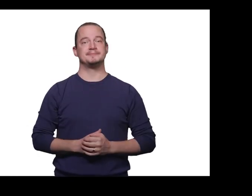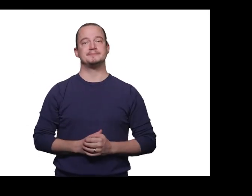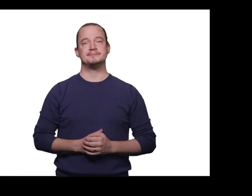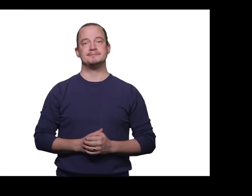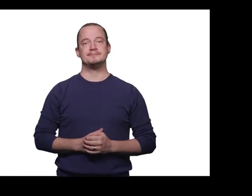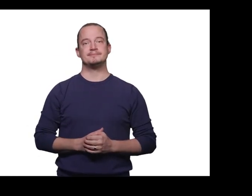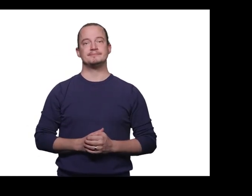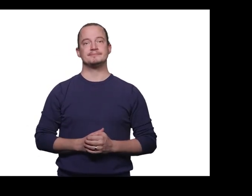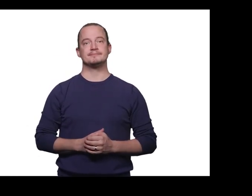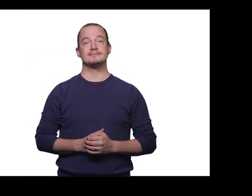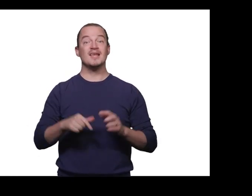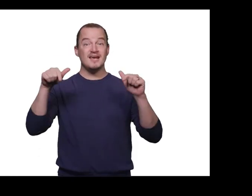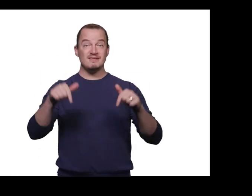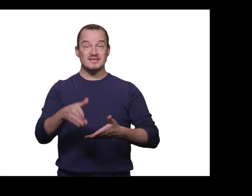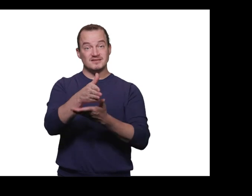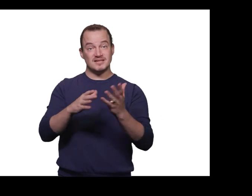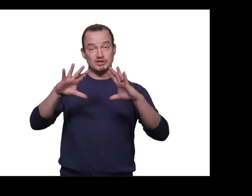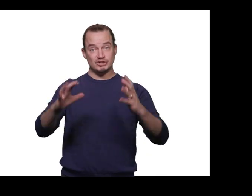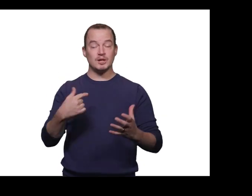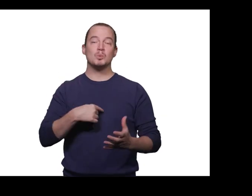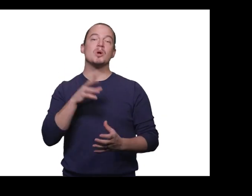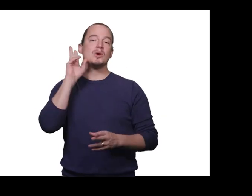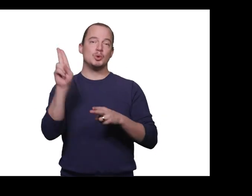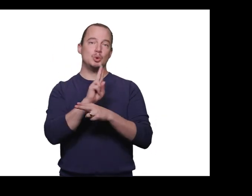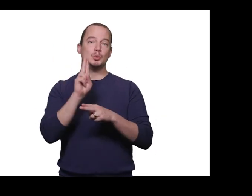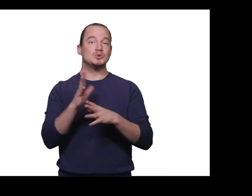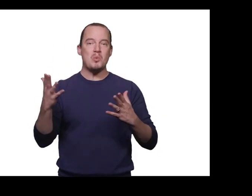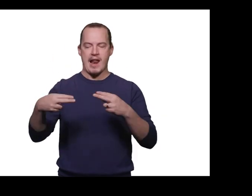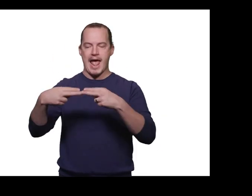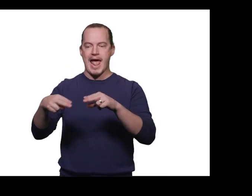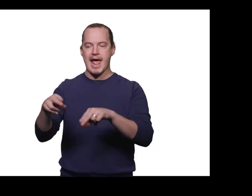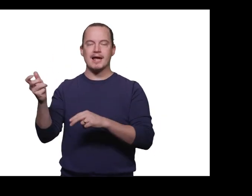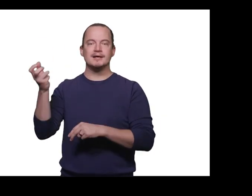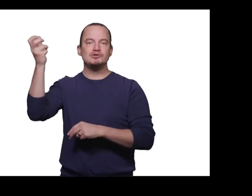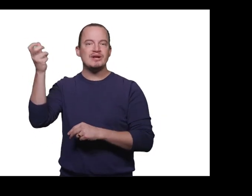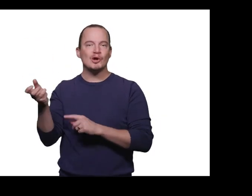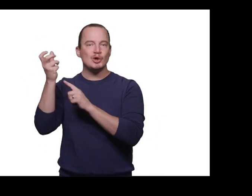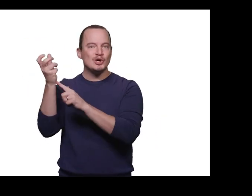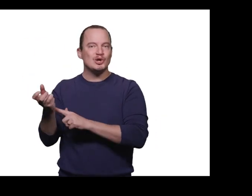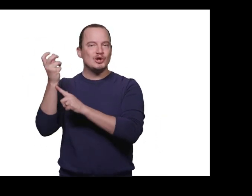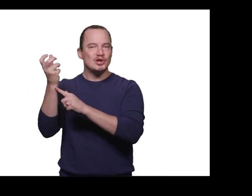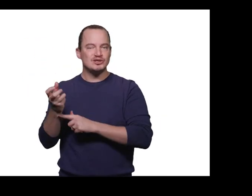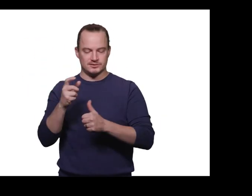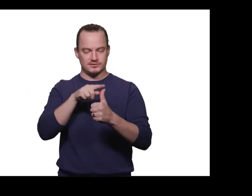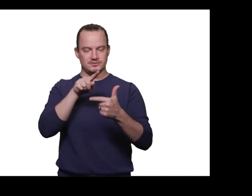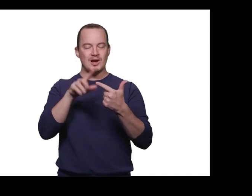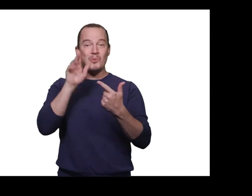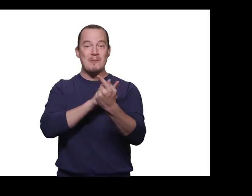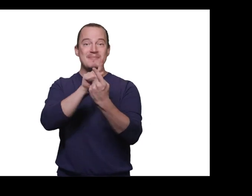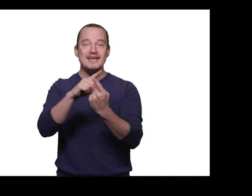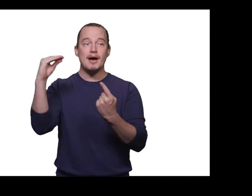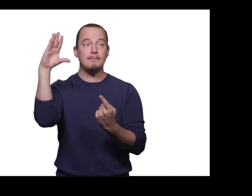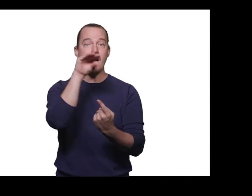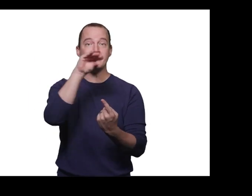are going to use some egg shakers. We are going to meet a puppet, and we are going to